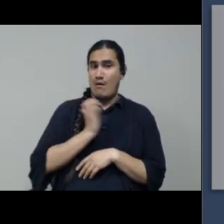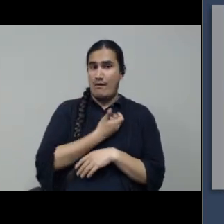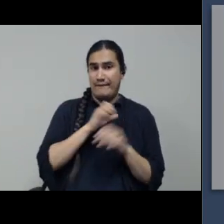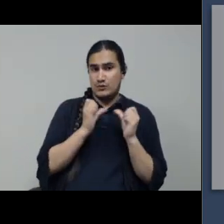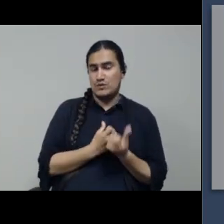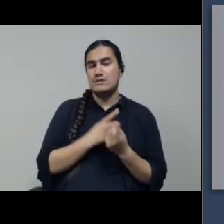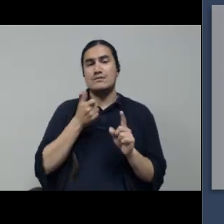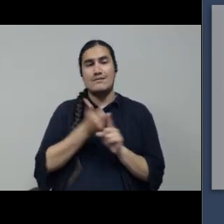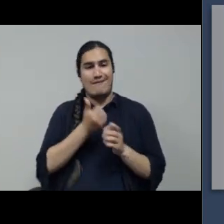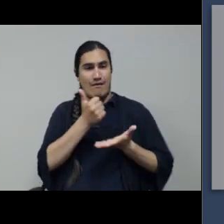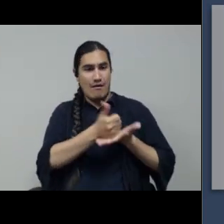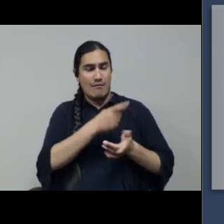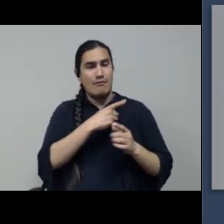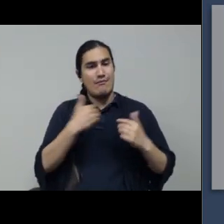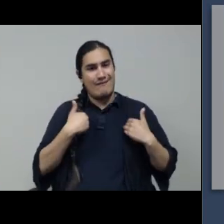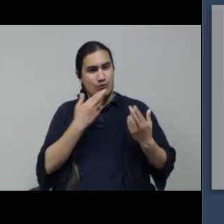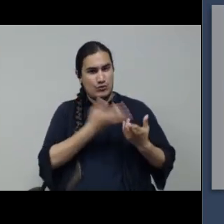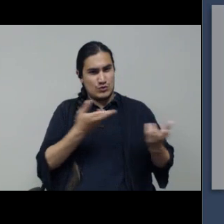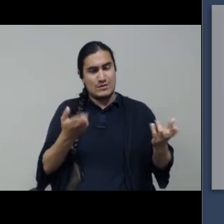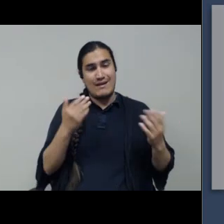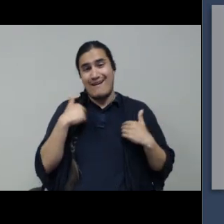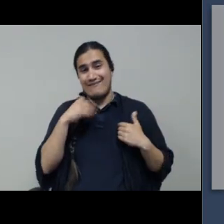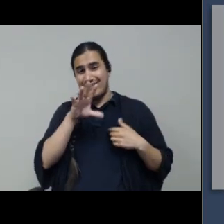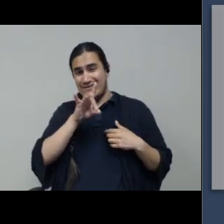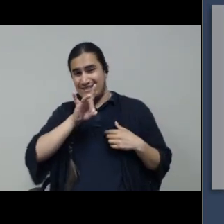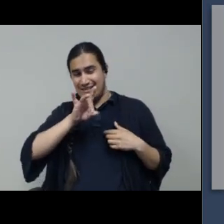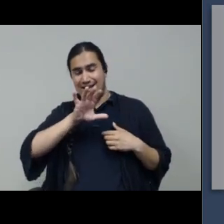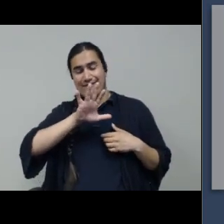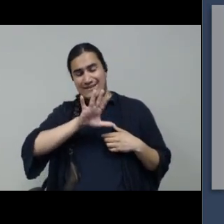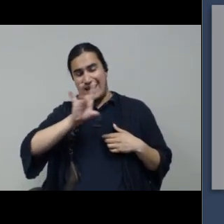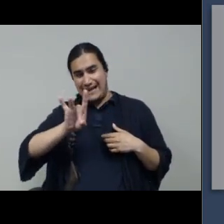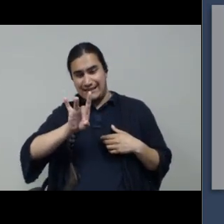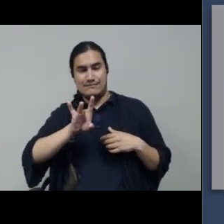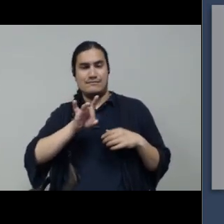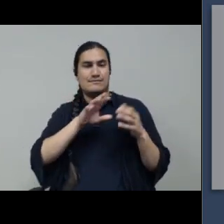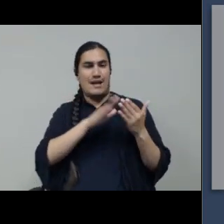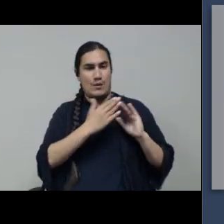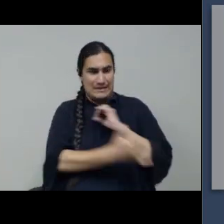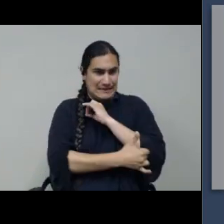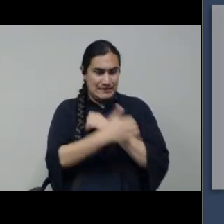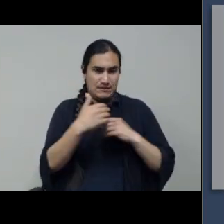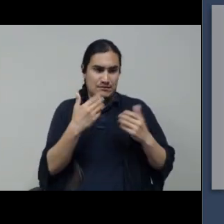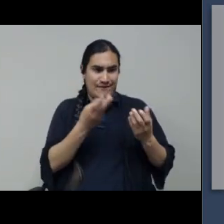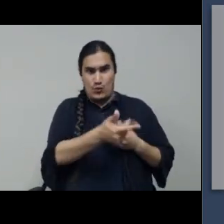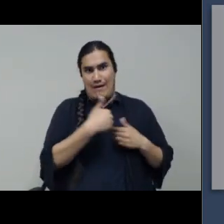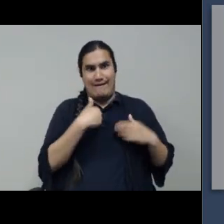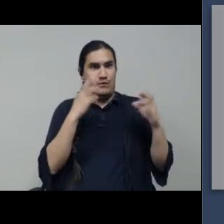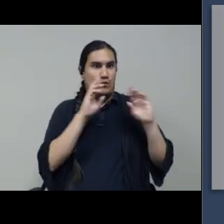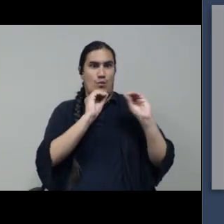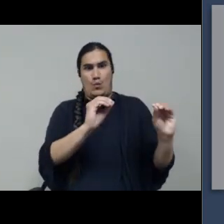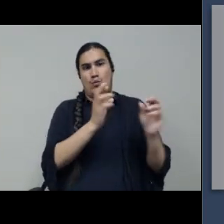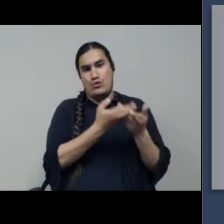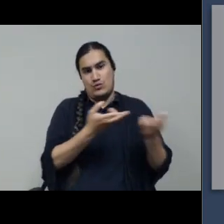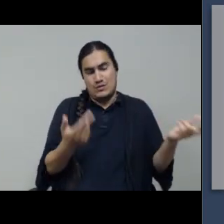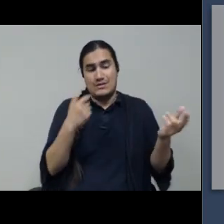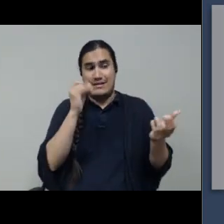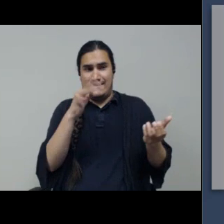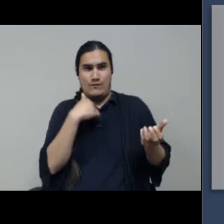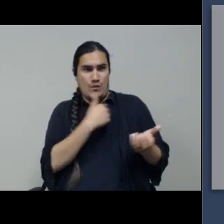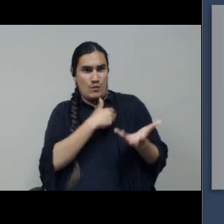has those resources right now. And we have 58 counties in the state, some of which have no resources. And if we're asking them to meet that metric, I think that the